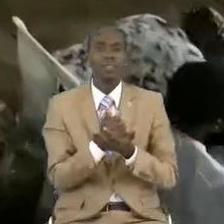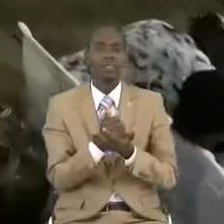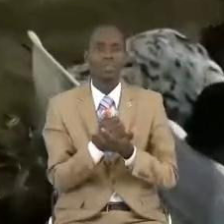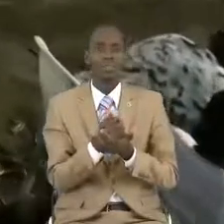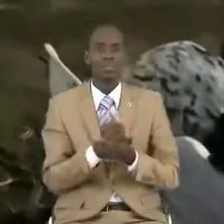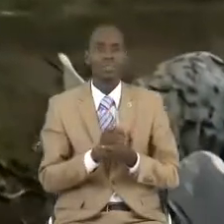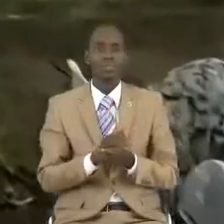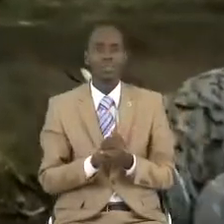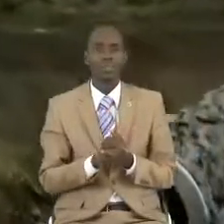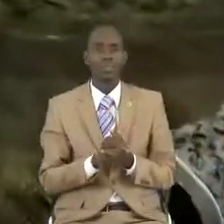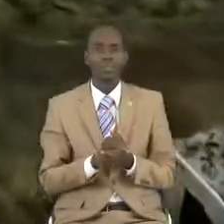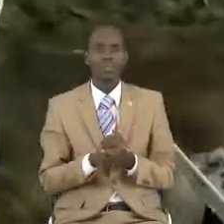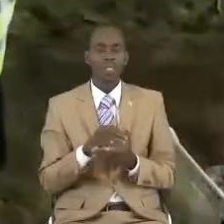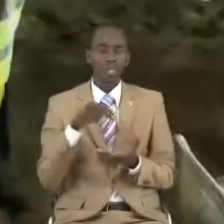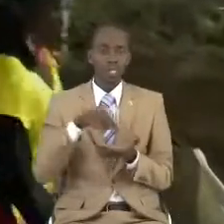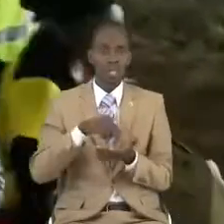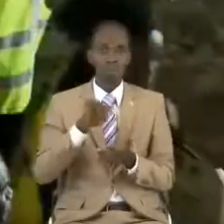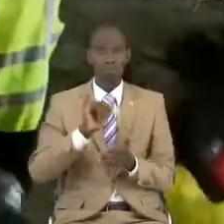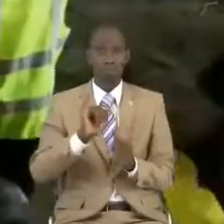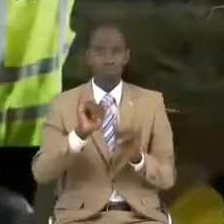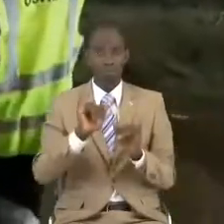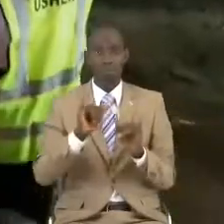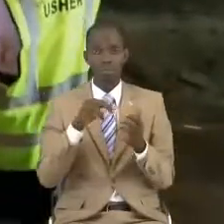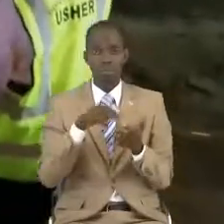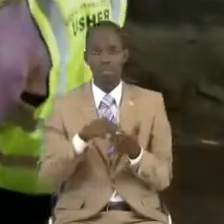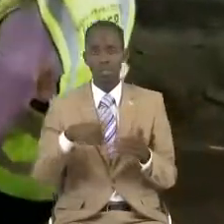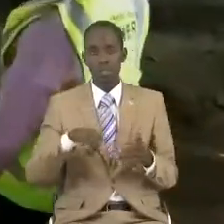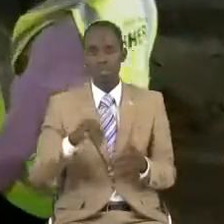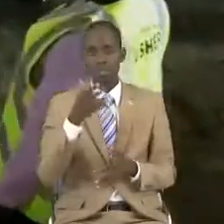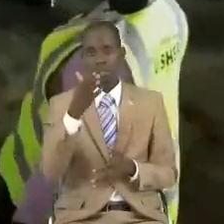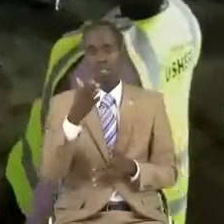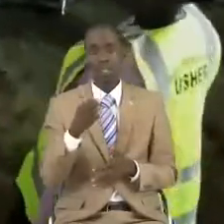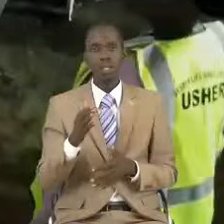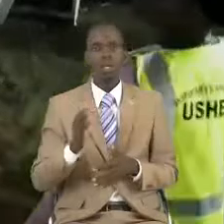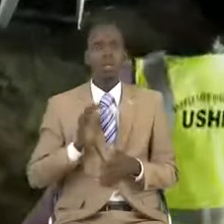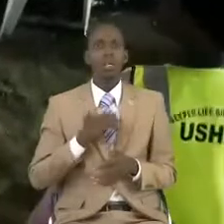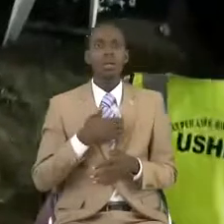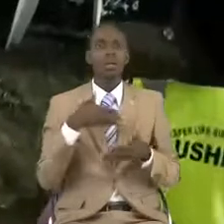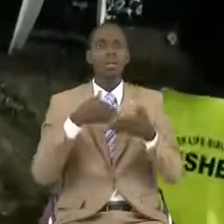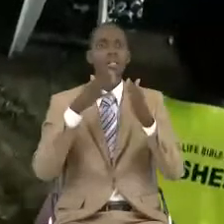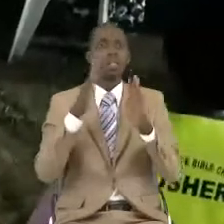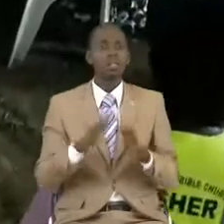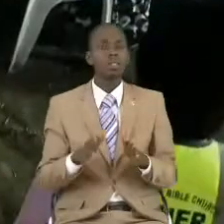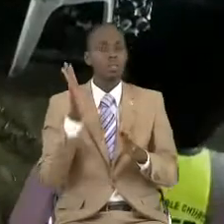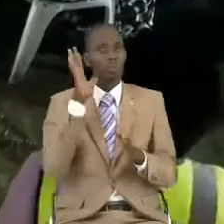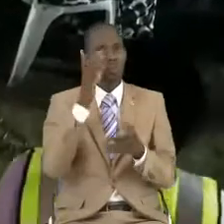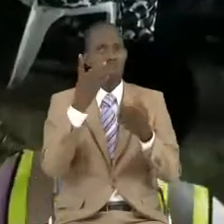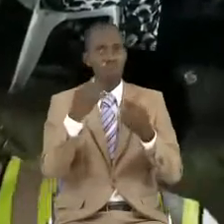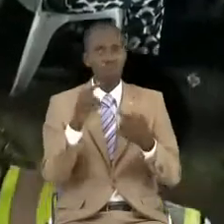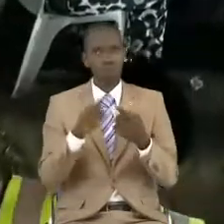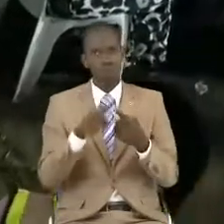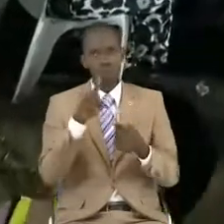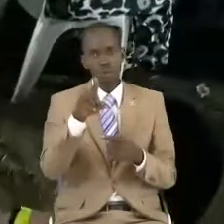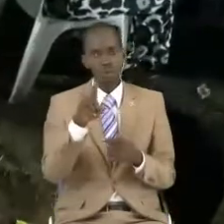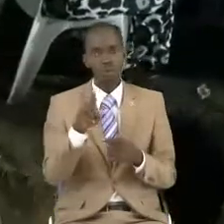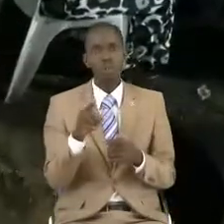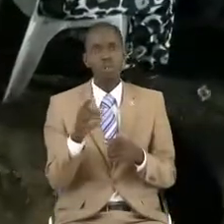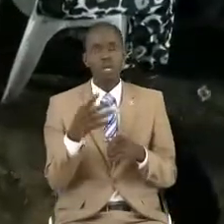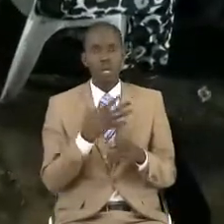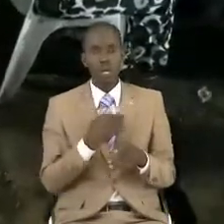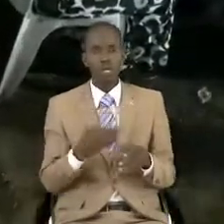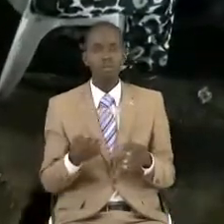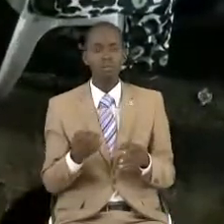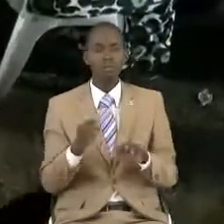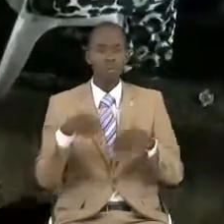keep on standing account sellers are there and they will take the details from you you've come into